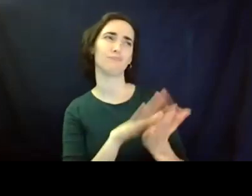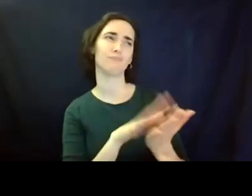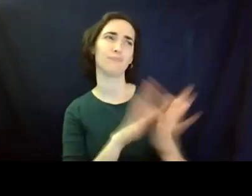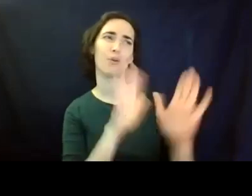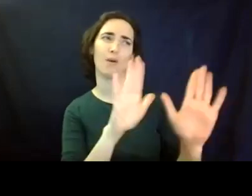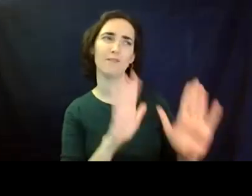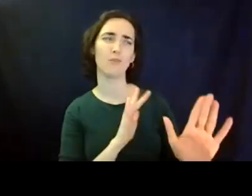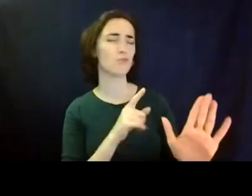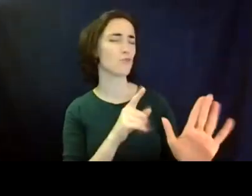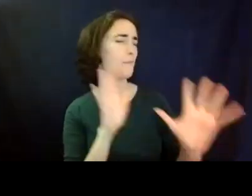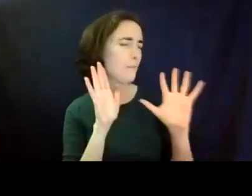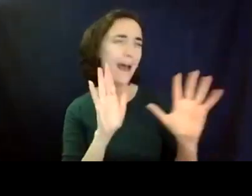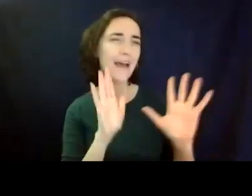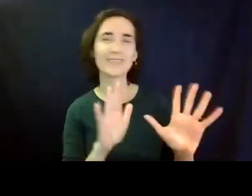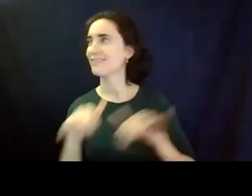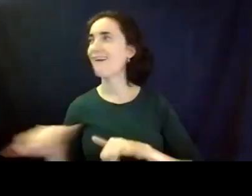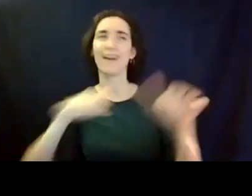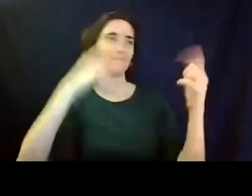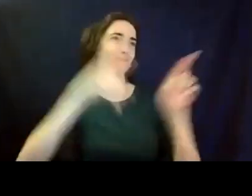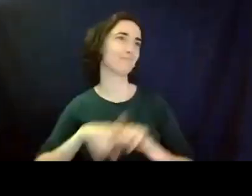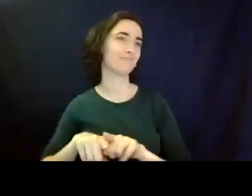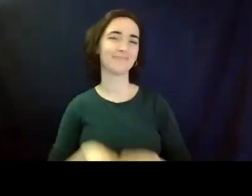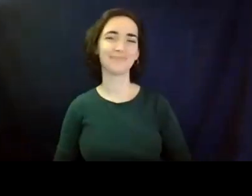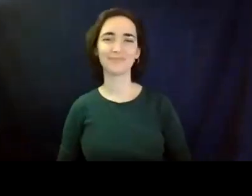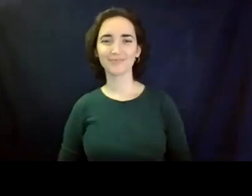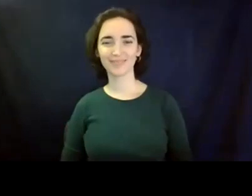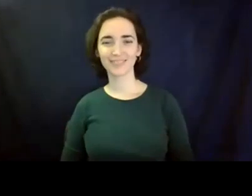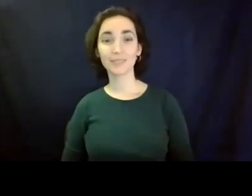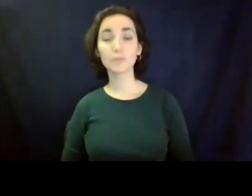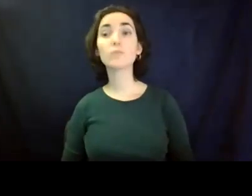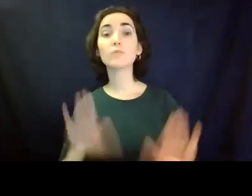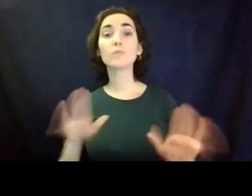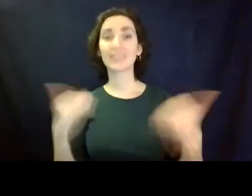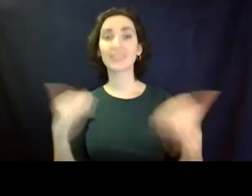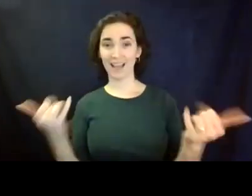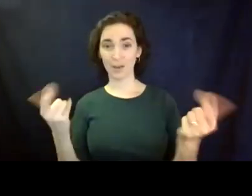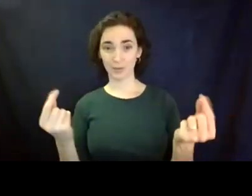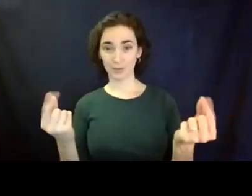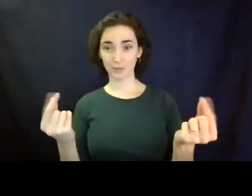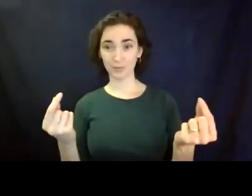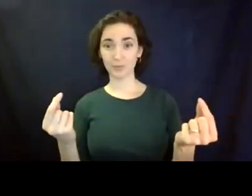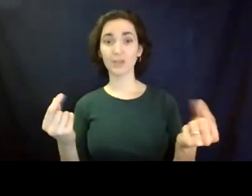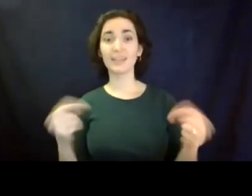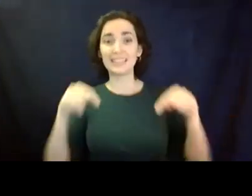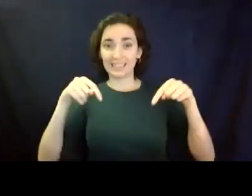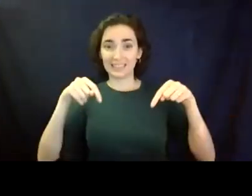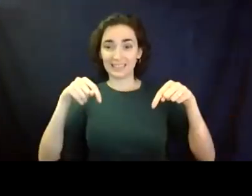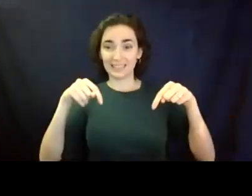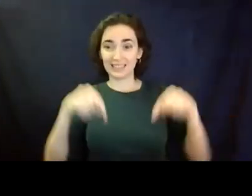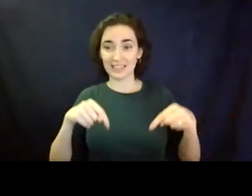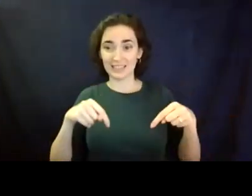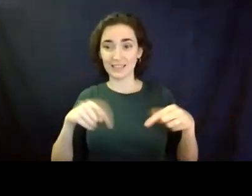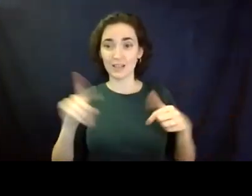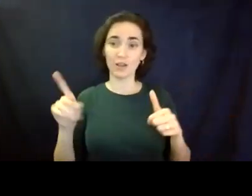wonderful. You are incredible, as everyone shared. So now what we'll do, we're finished with that, our